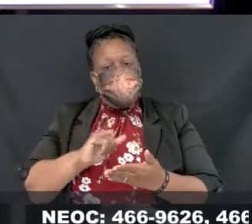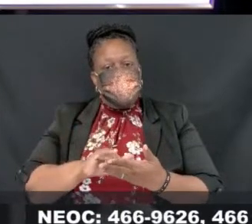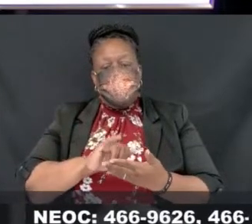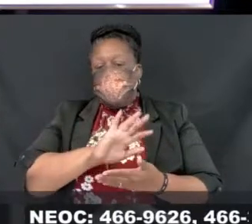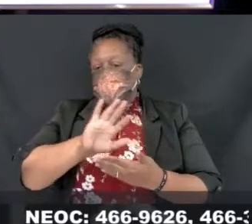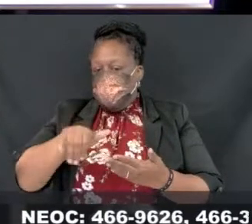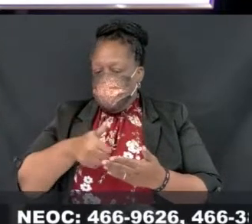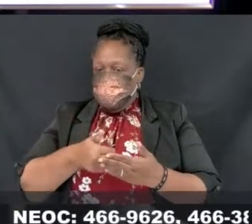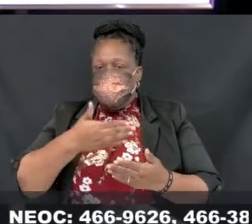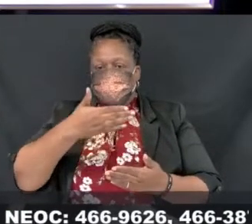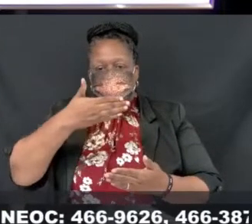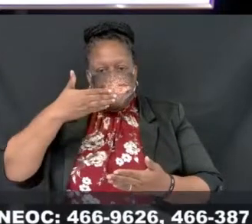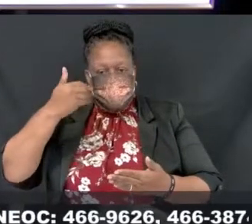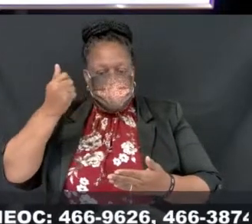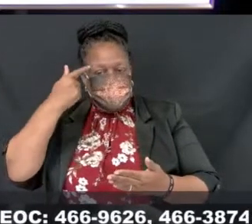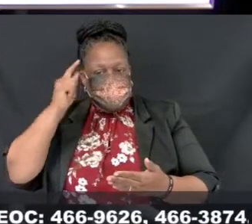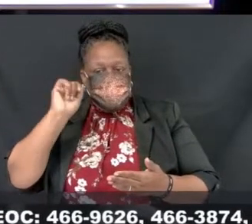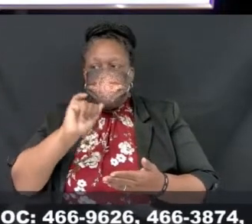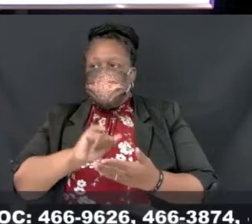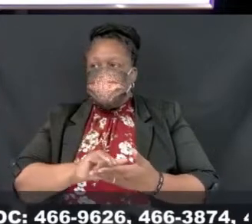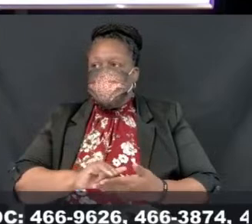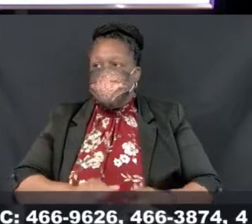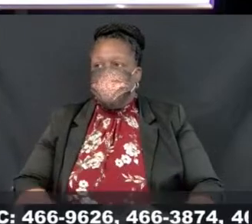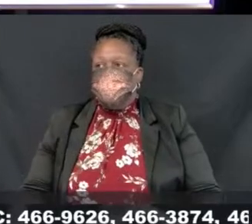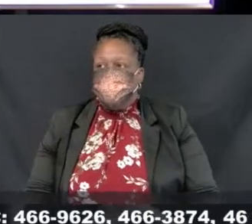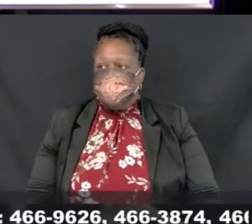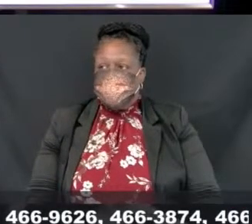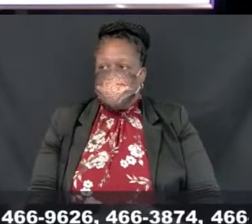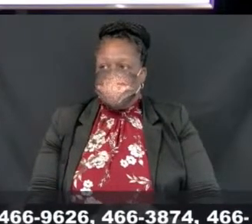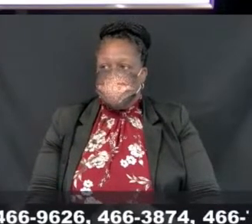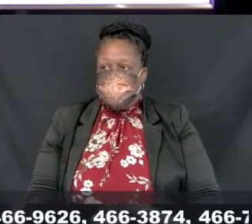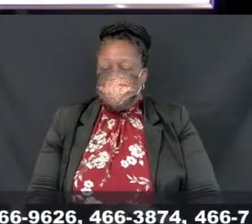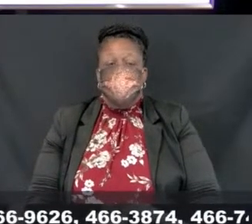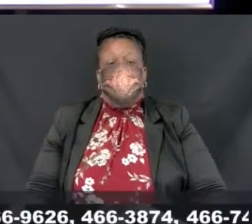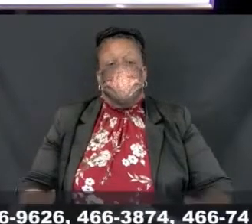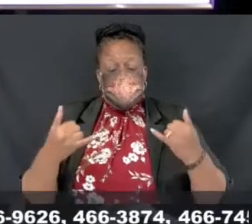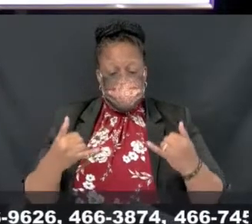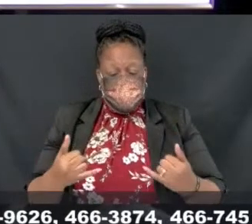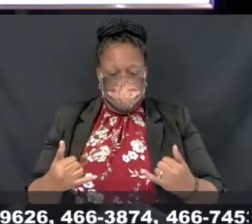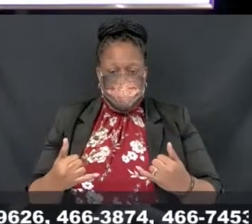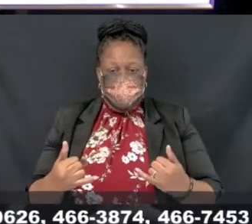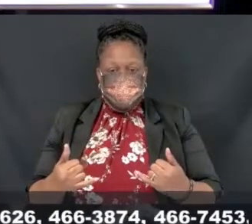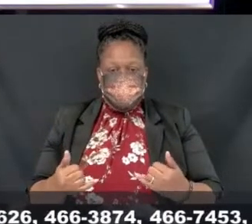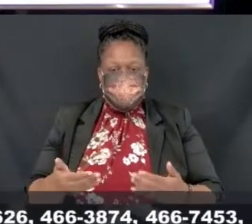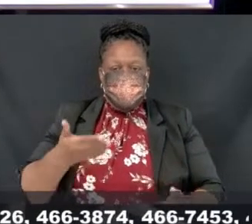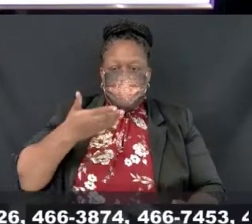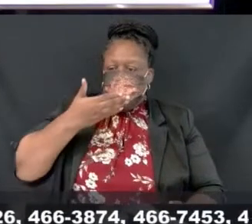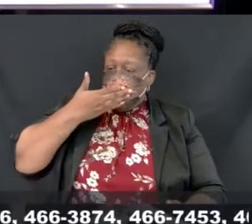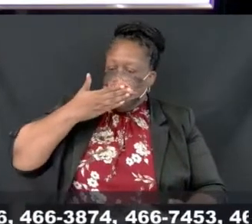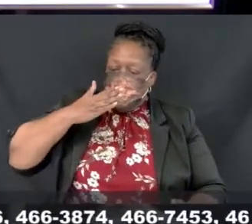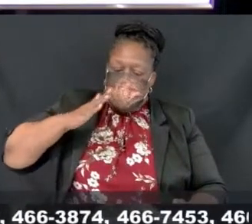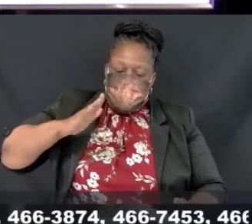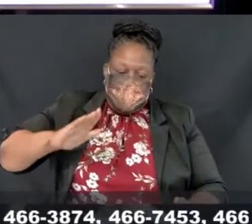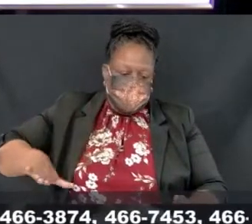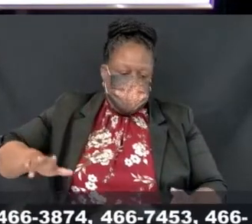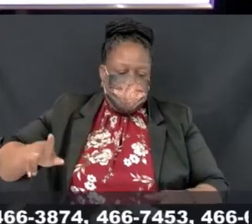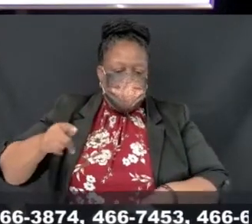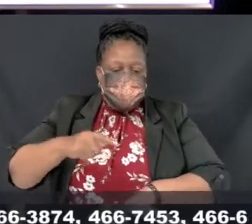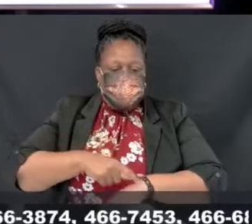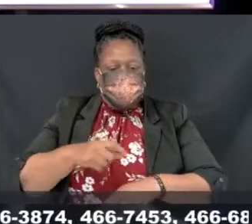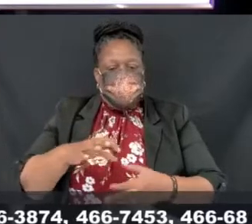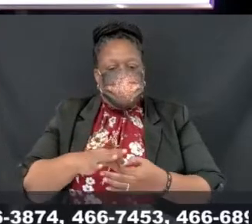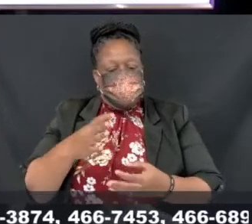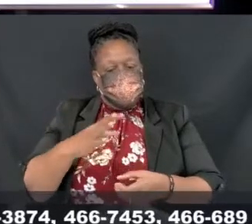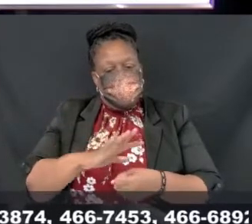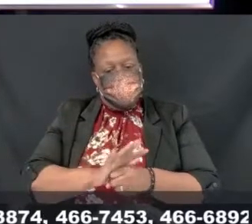all. Because of our united efforts, we have gotten through the worst part of this, or the worst period of this pandemic, relatively